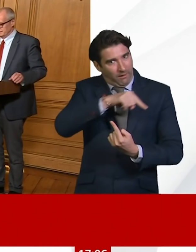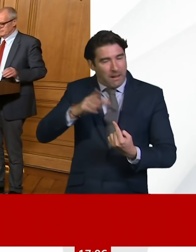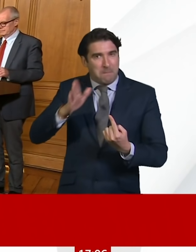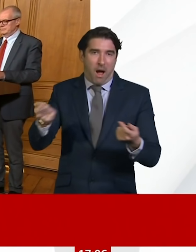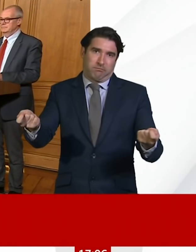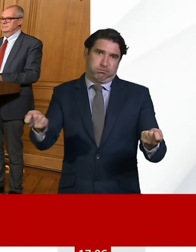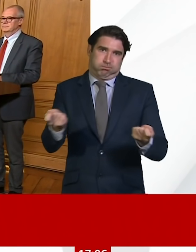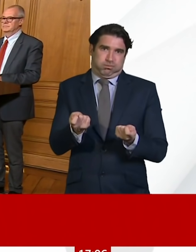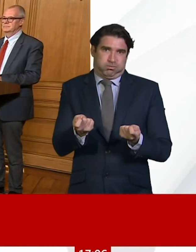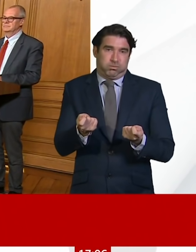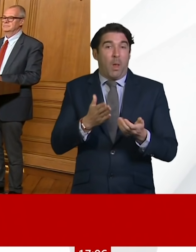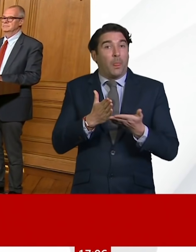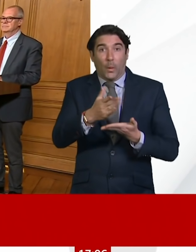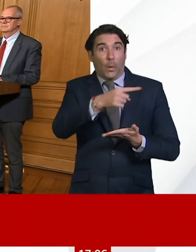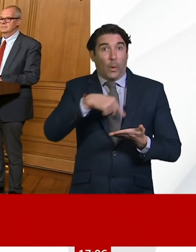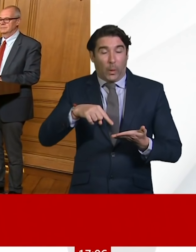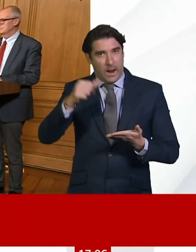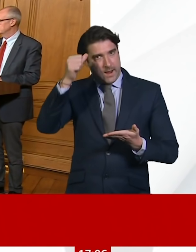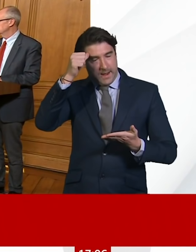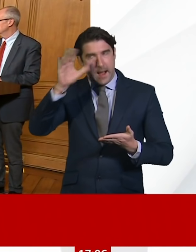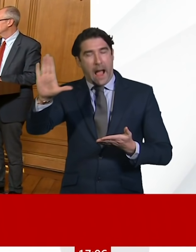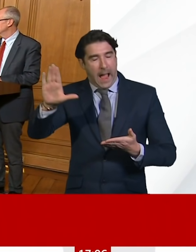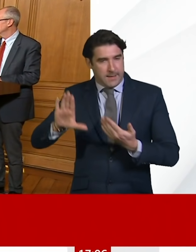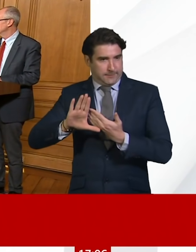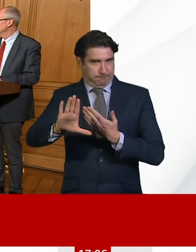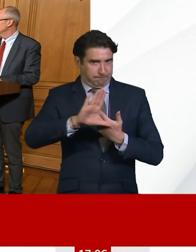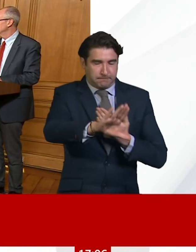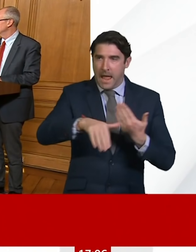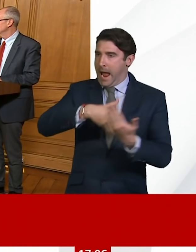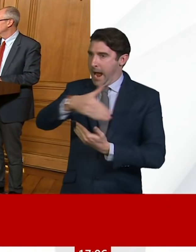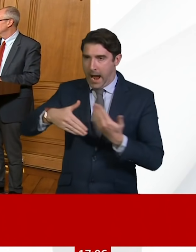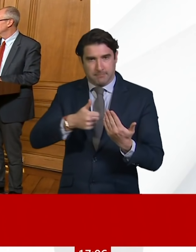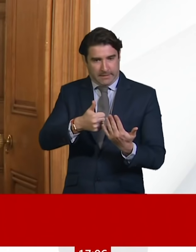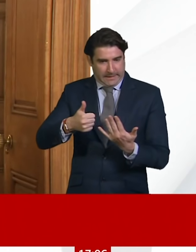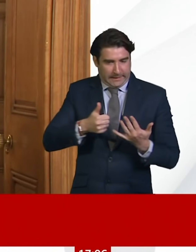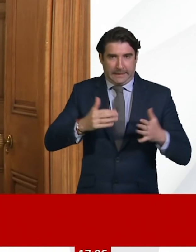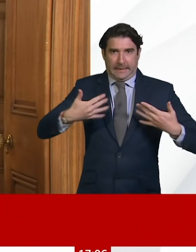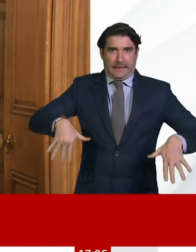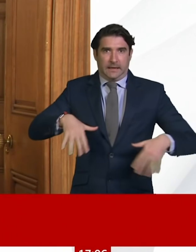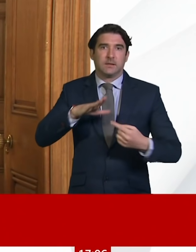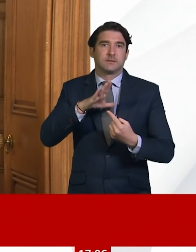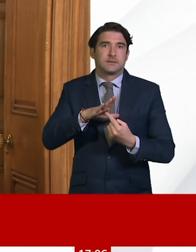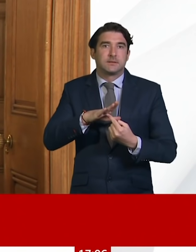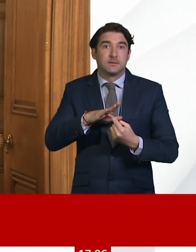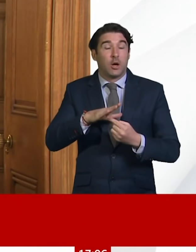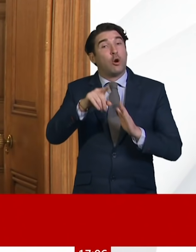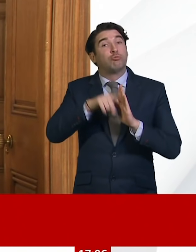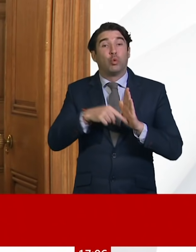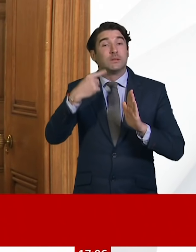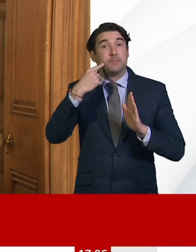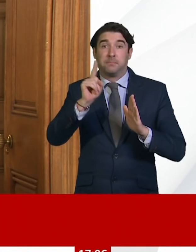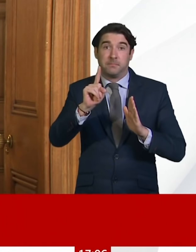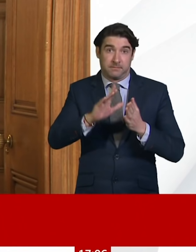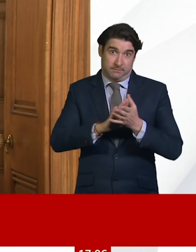we will get through this. So let's follow the rules, wash our hands, cover our